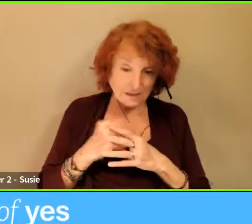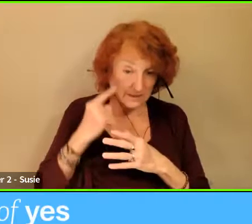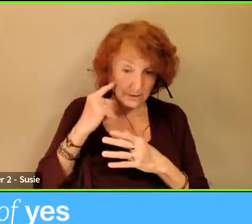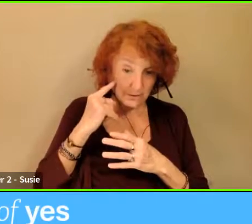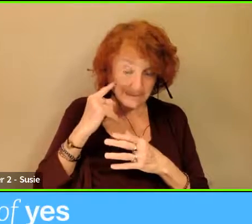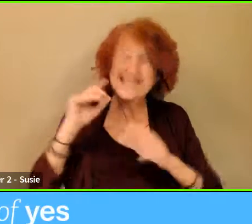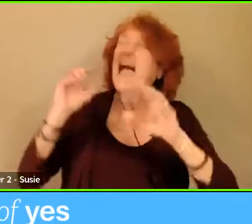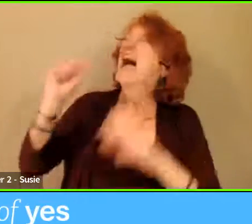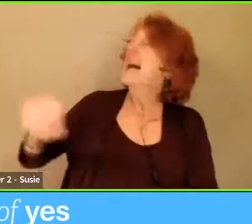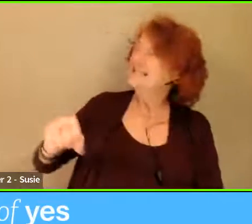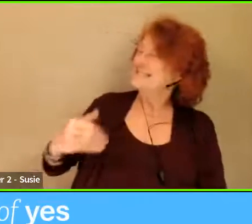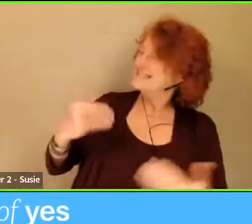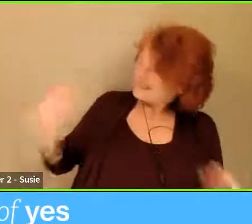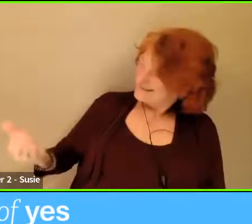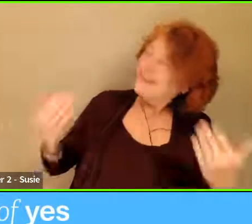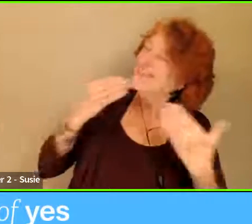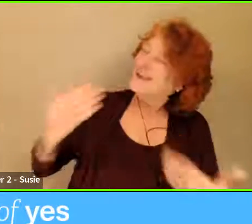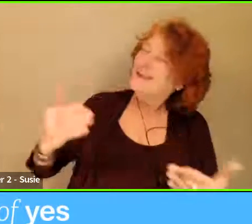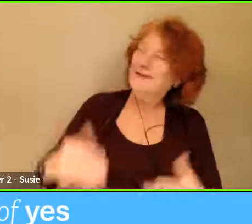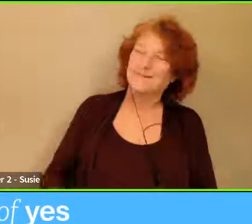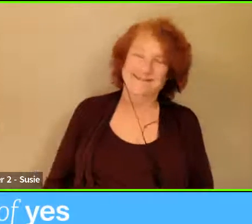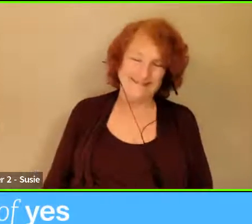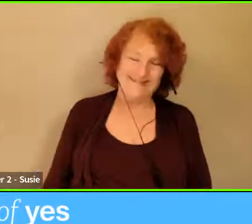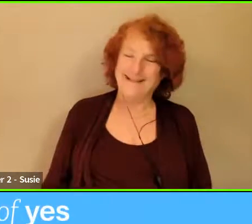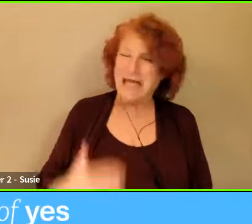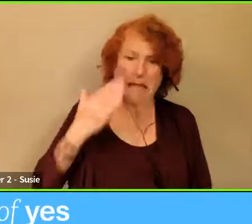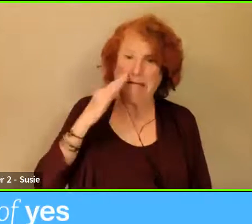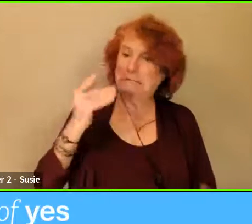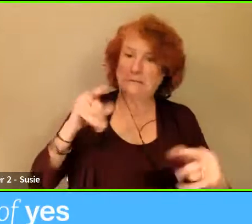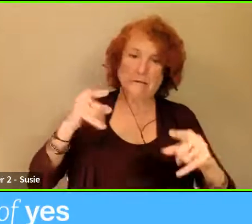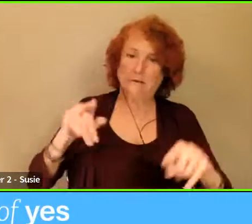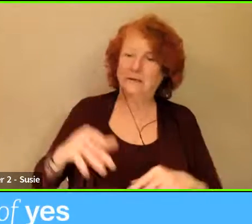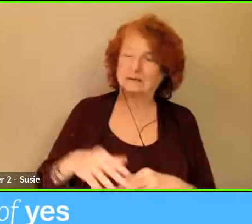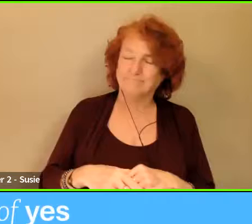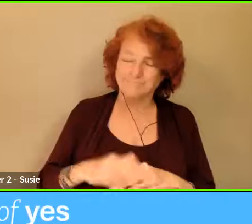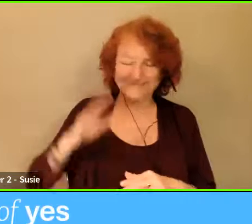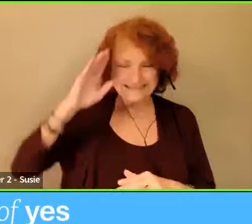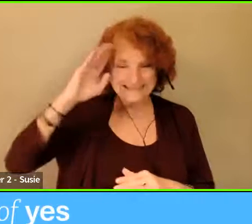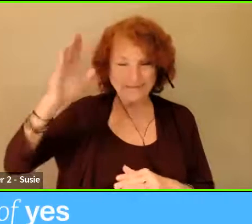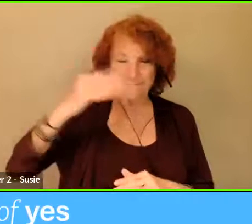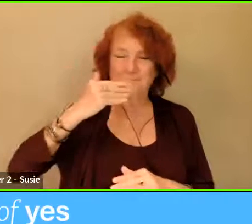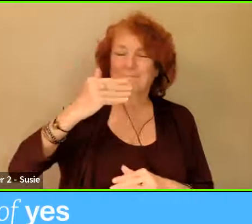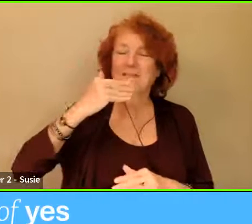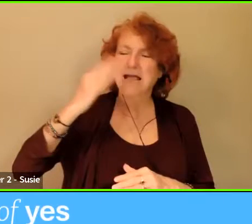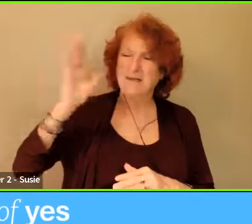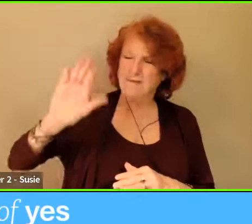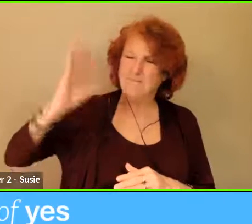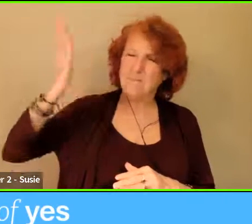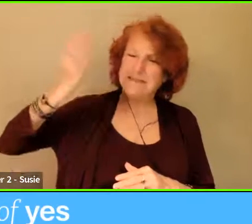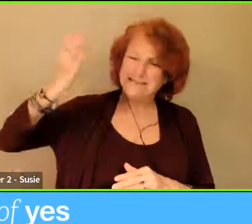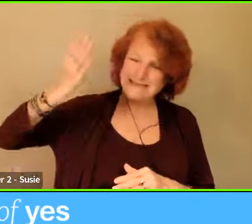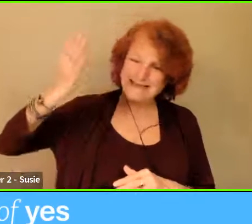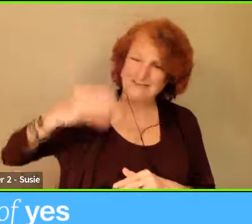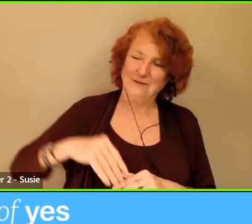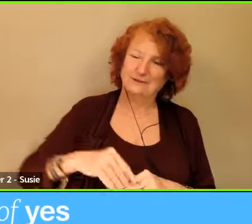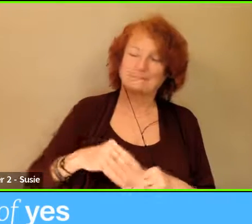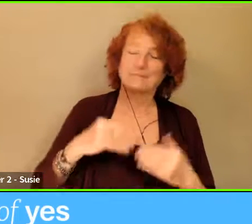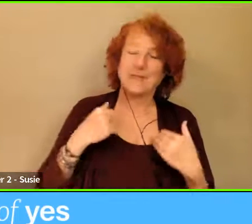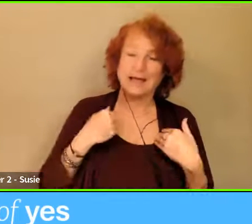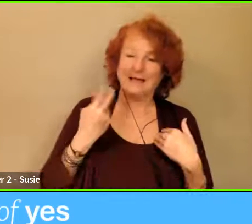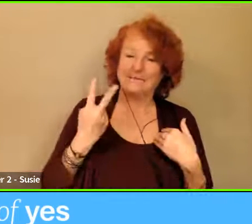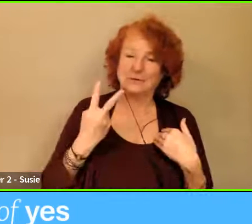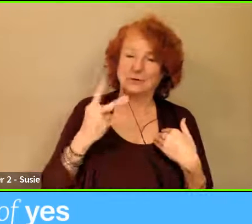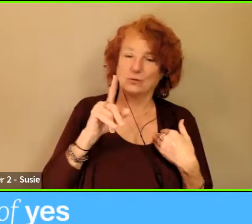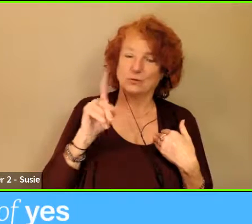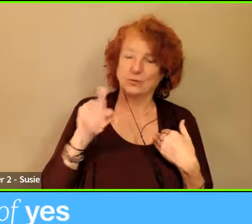us? Yes, I am. Thank you. Good. I don't know what's going on. Hey, thanks for the presentation. I have two